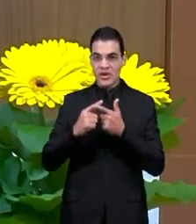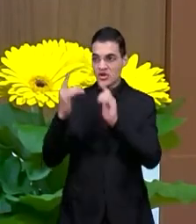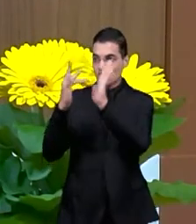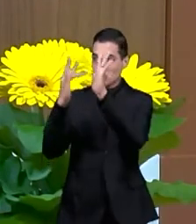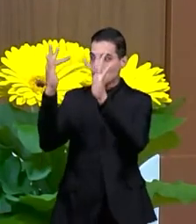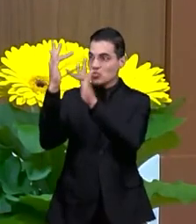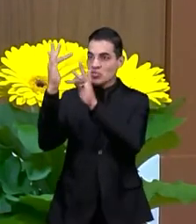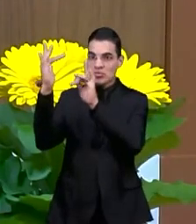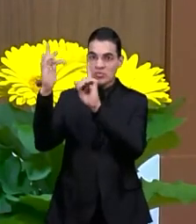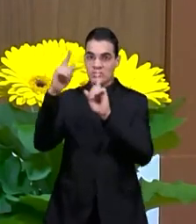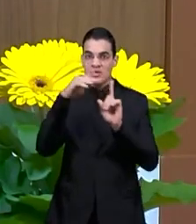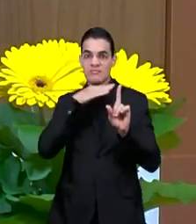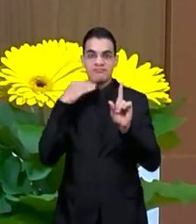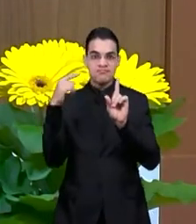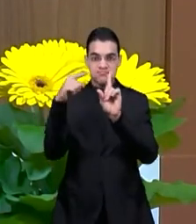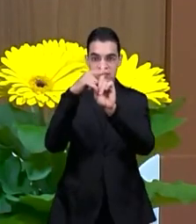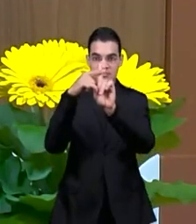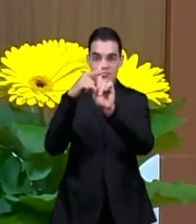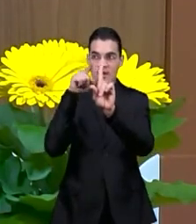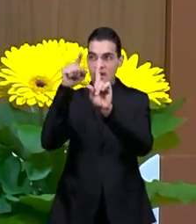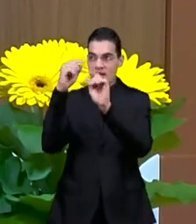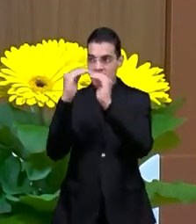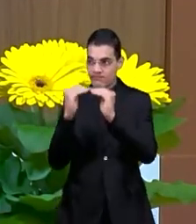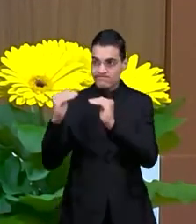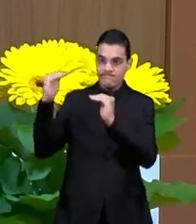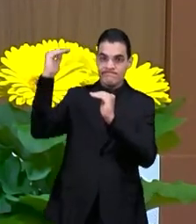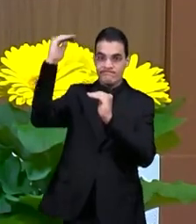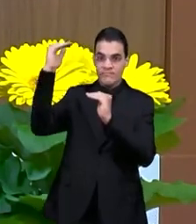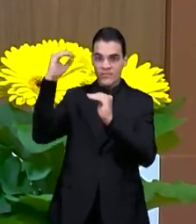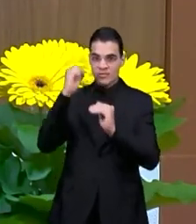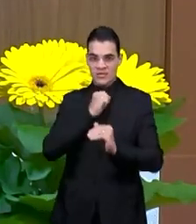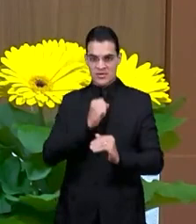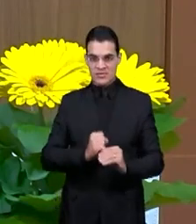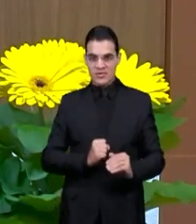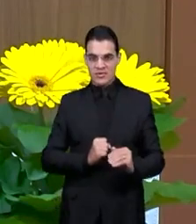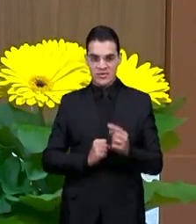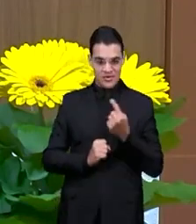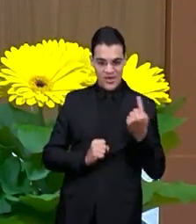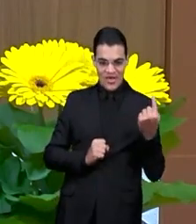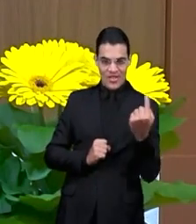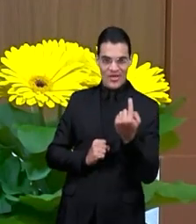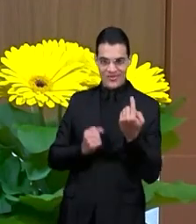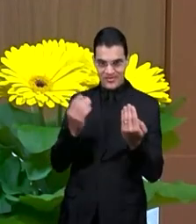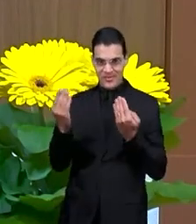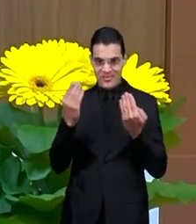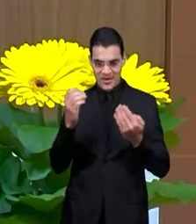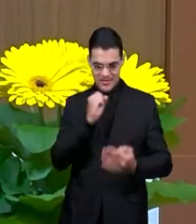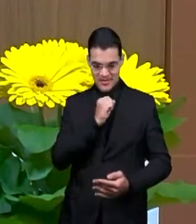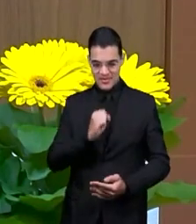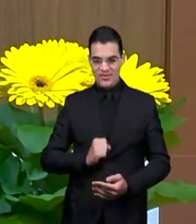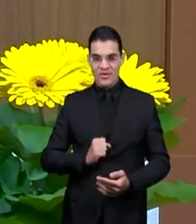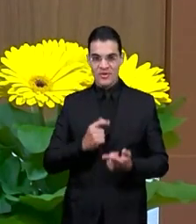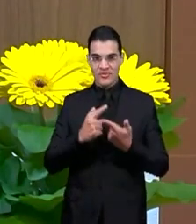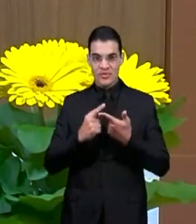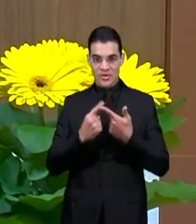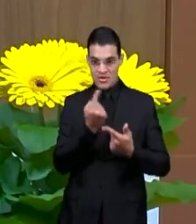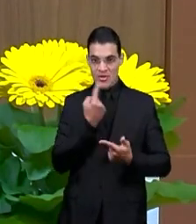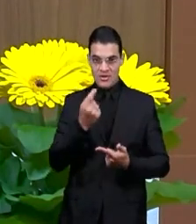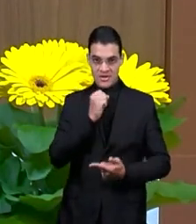priest. Through the high priest, with the high priest, we entered, showing his blood and say, here we